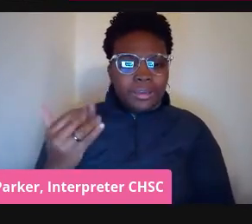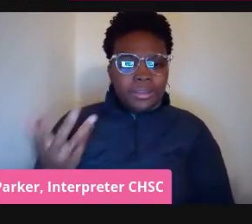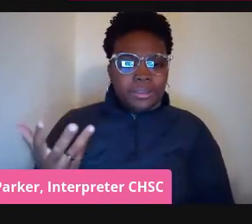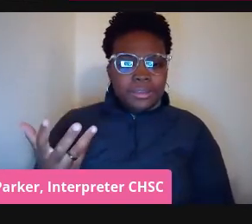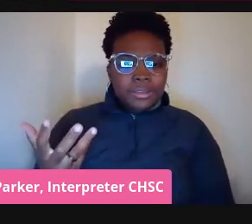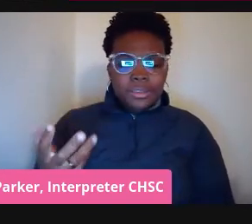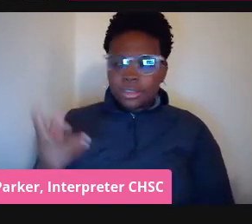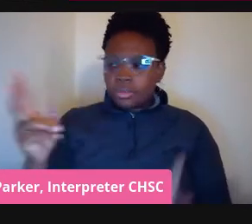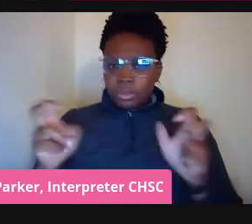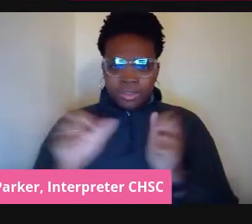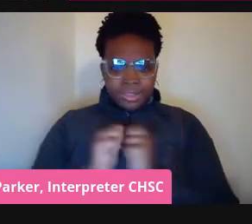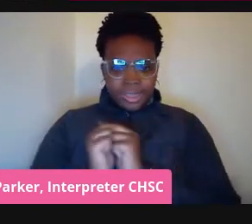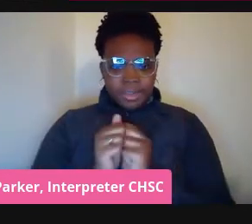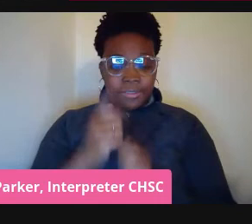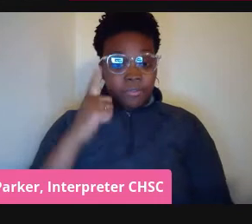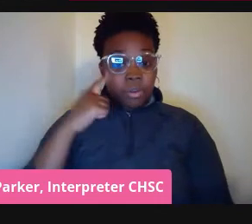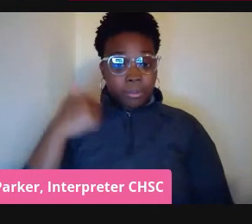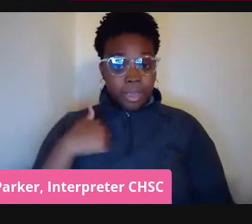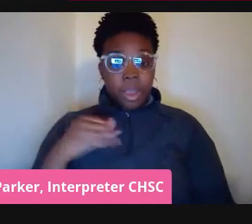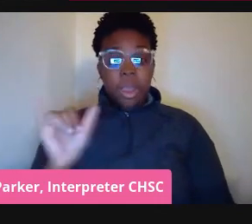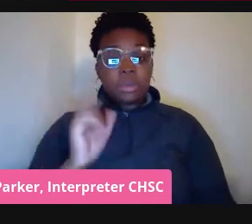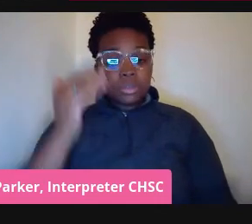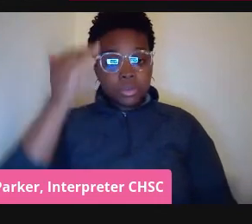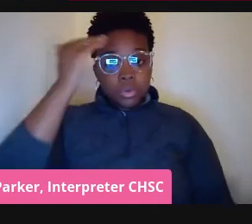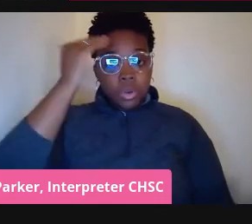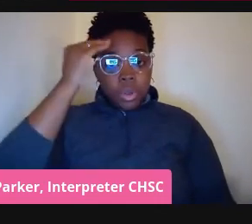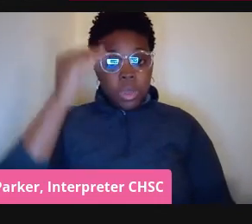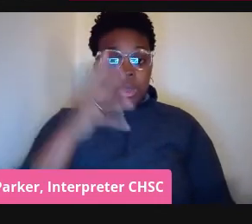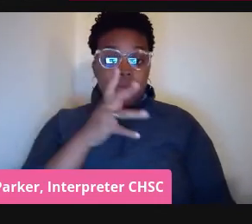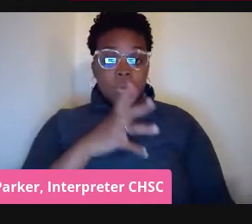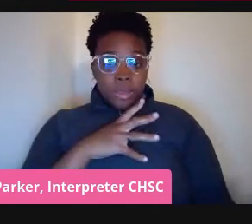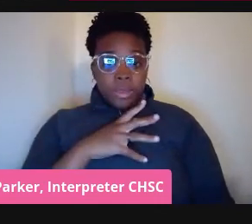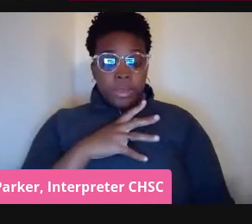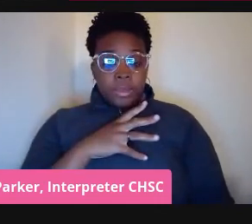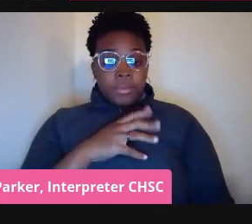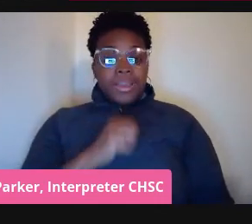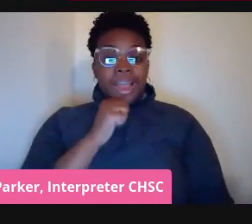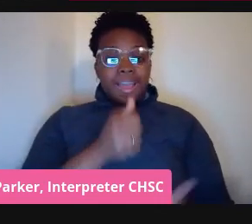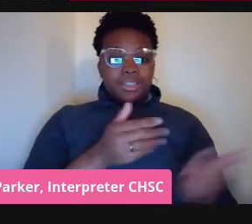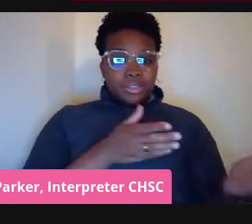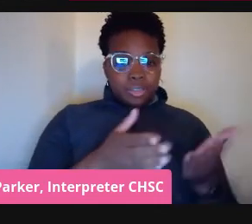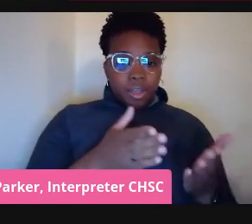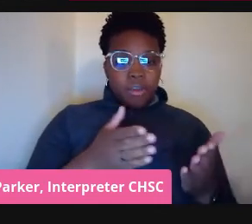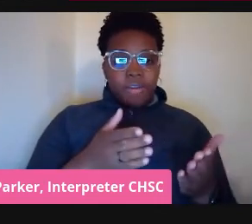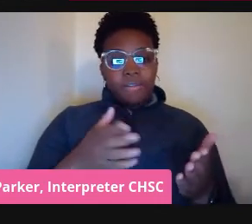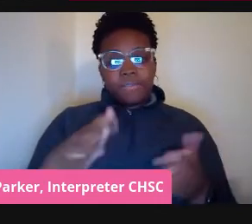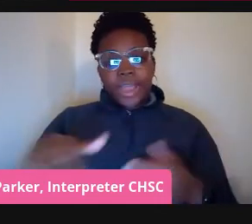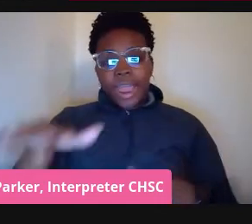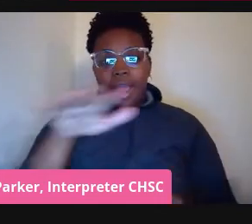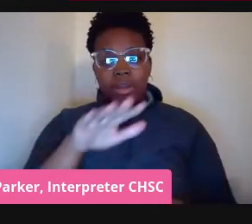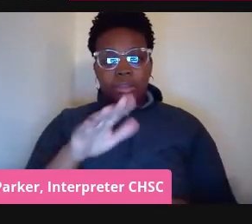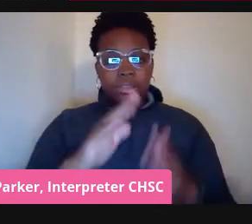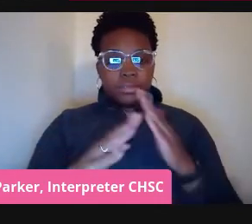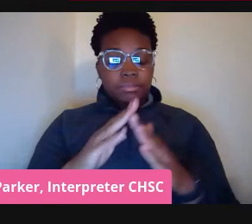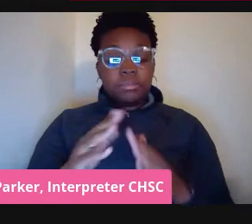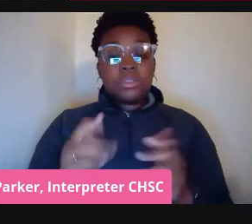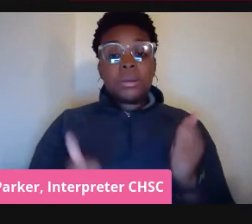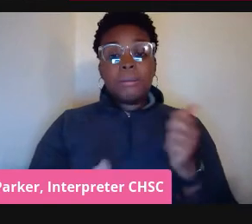for me, and also knowing that women in underserved markets, underserved communities, mostly minority